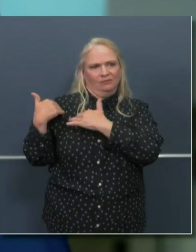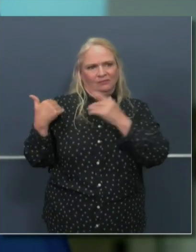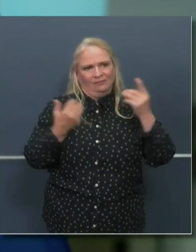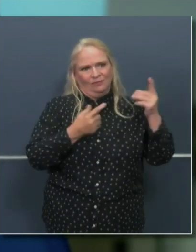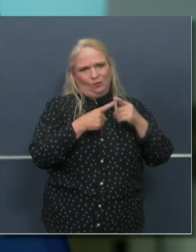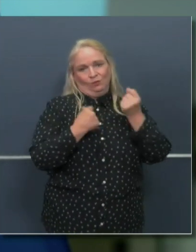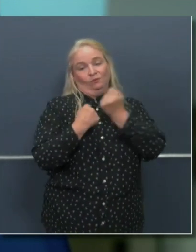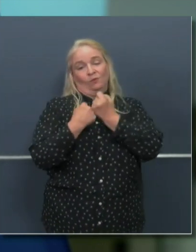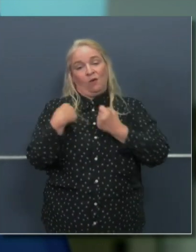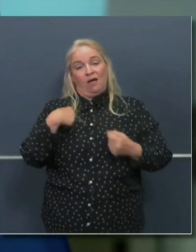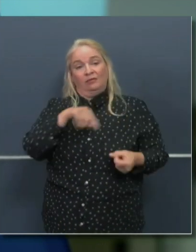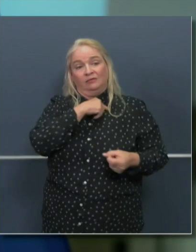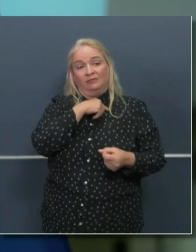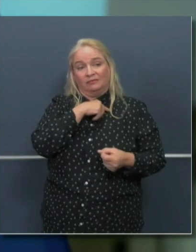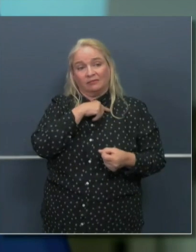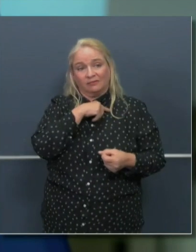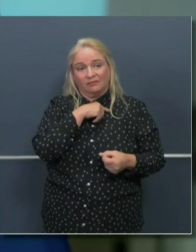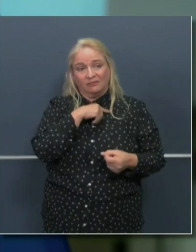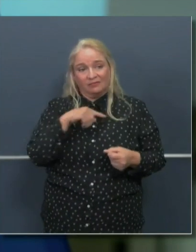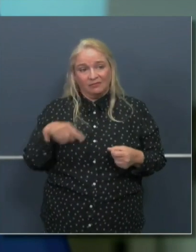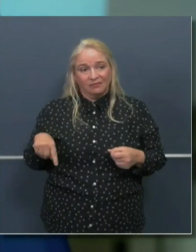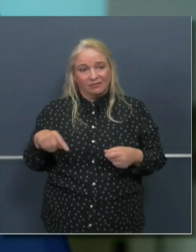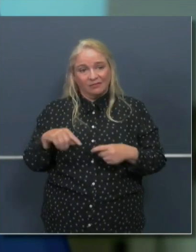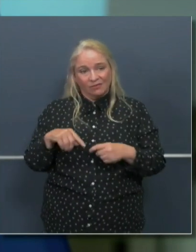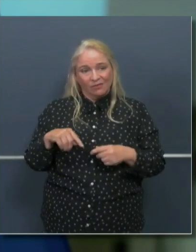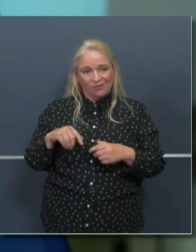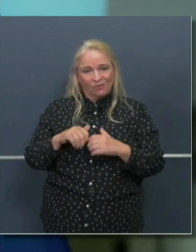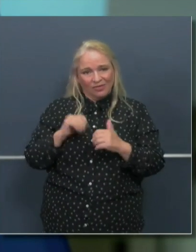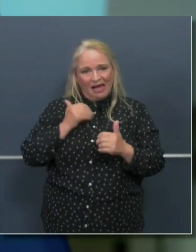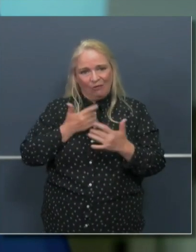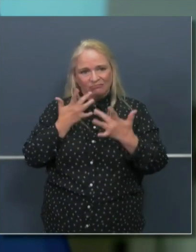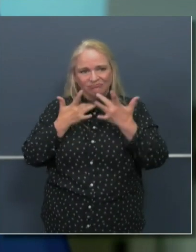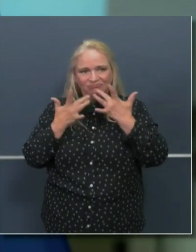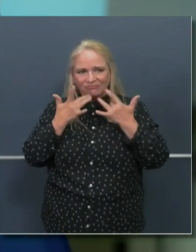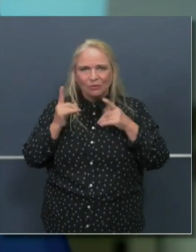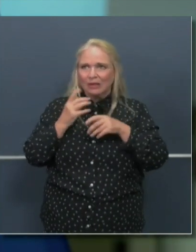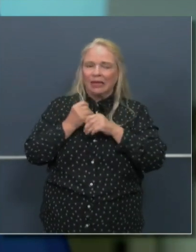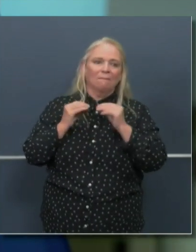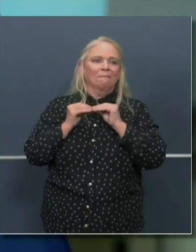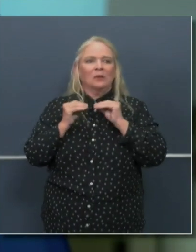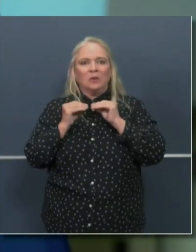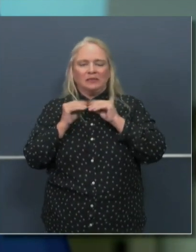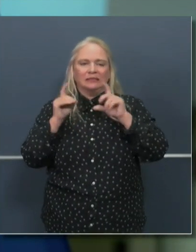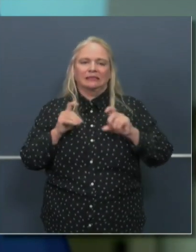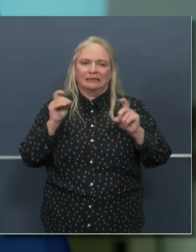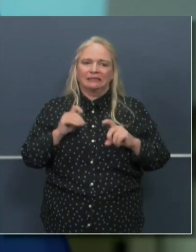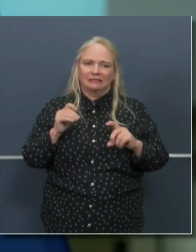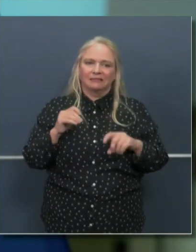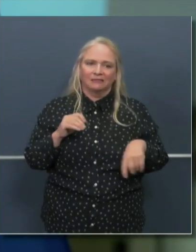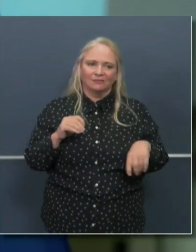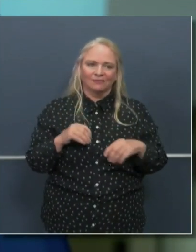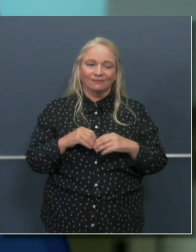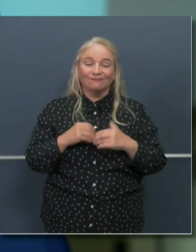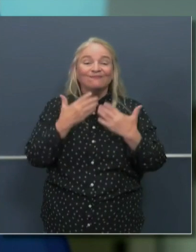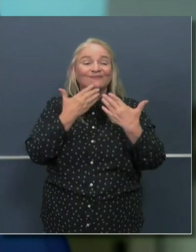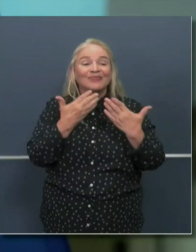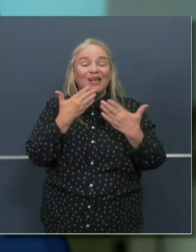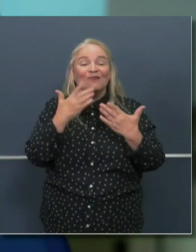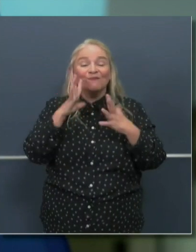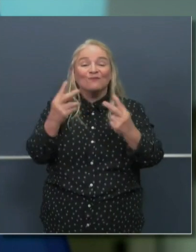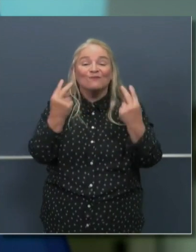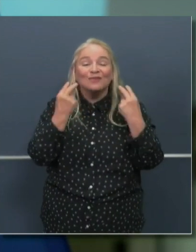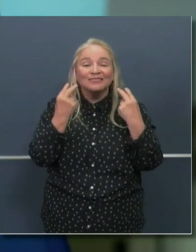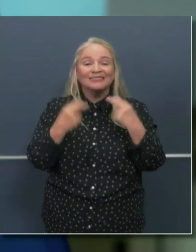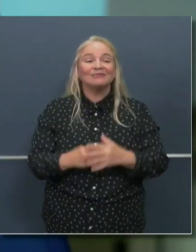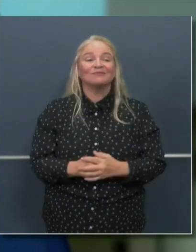like ours with some of those supply constraints and some of these backlogs as well. So thank you all for the opportunity. As always,